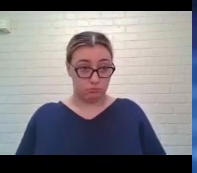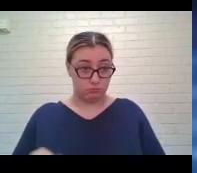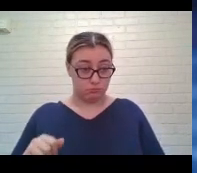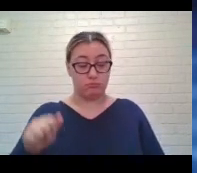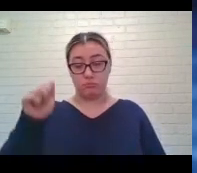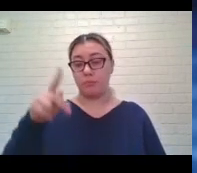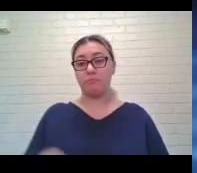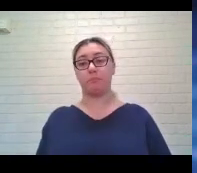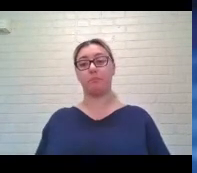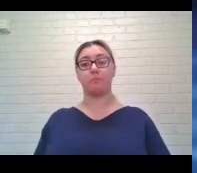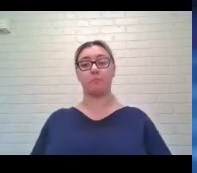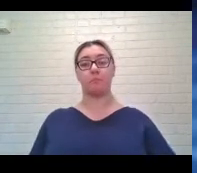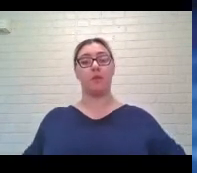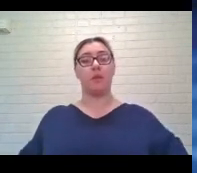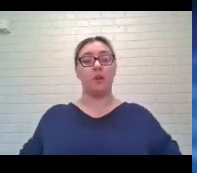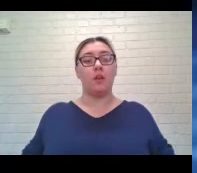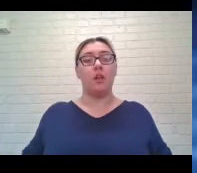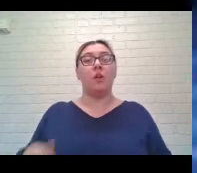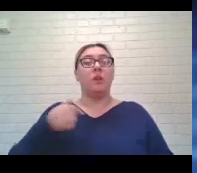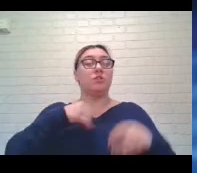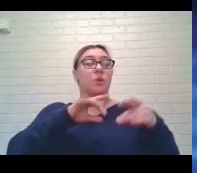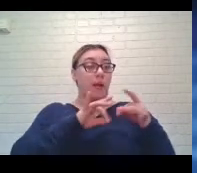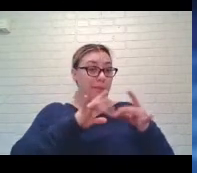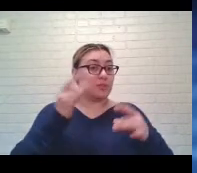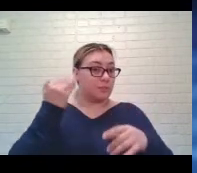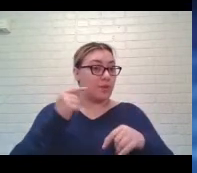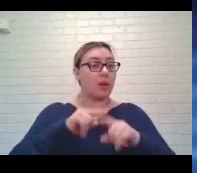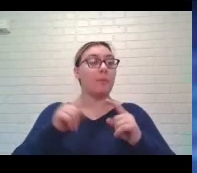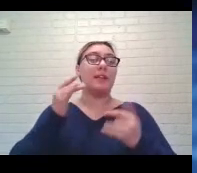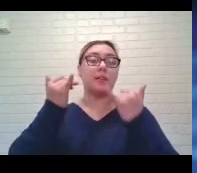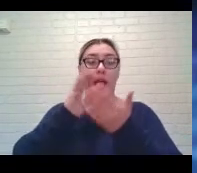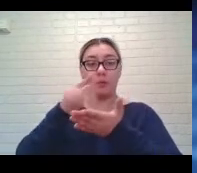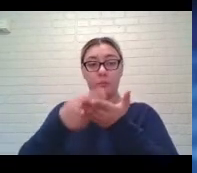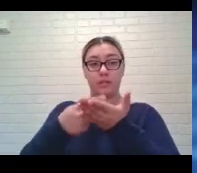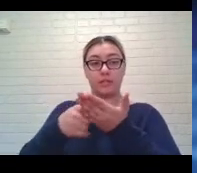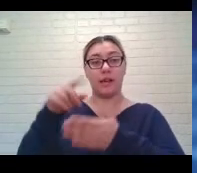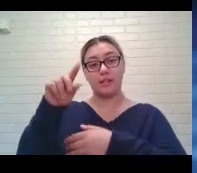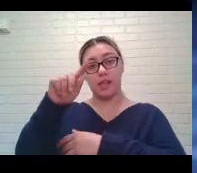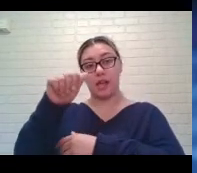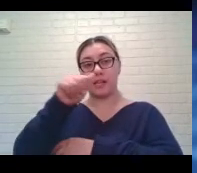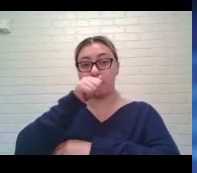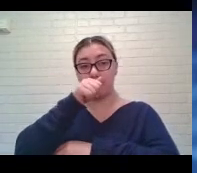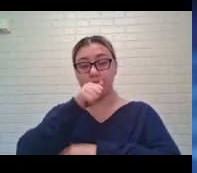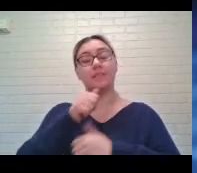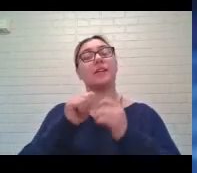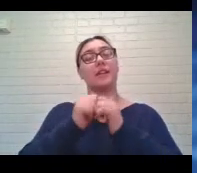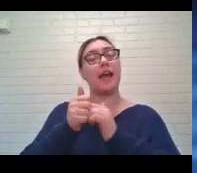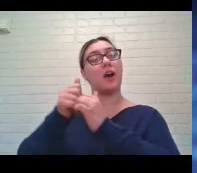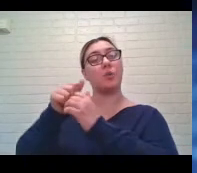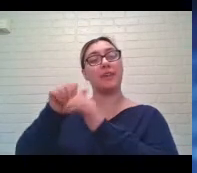Okay. So as I mentioned, like today I'll be talking about the data privacy and how we can tackle